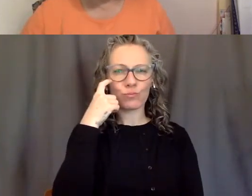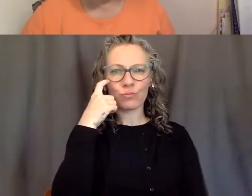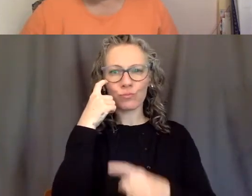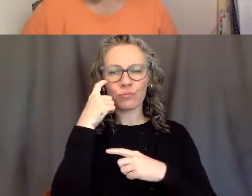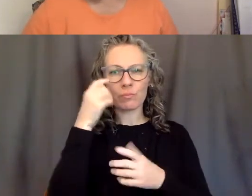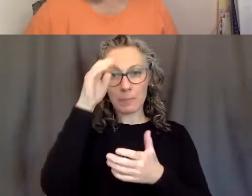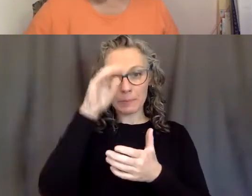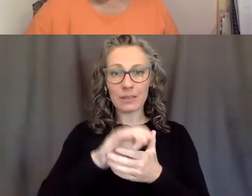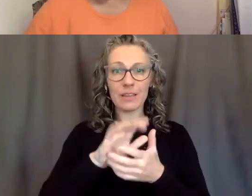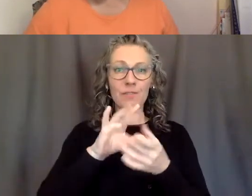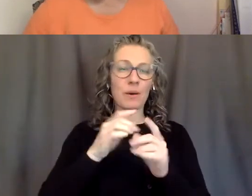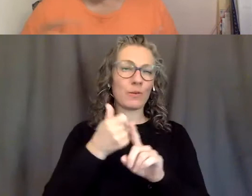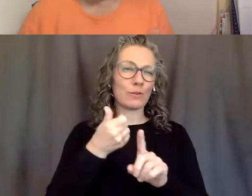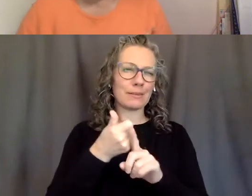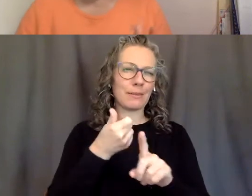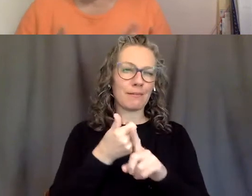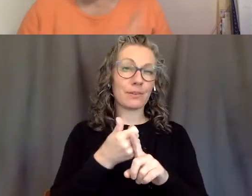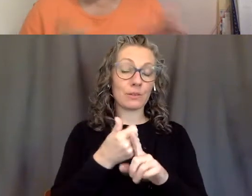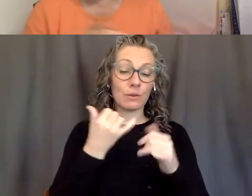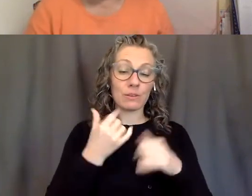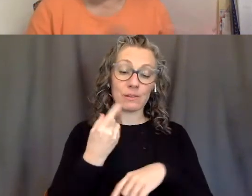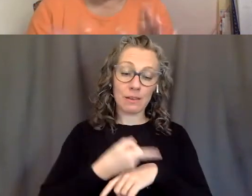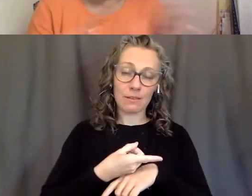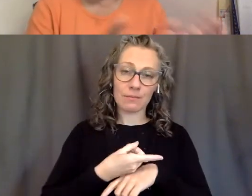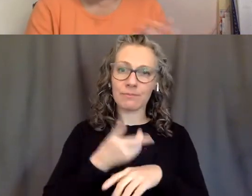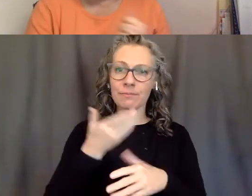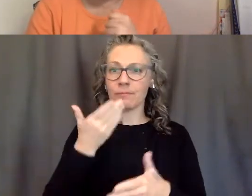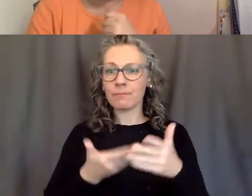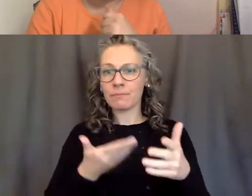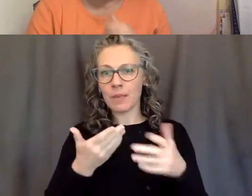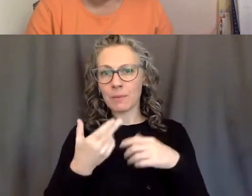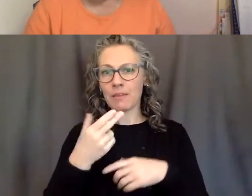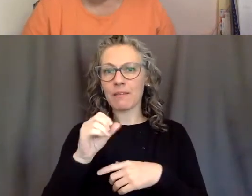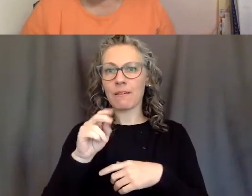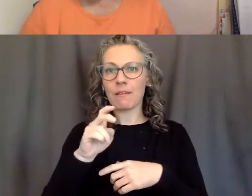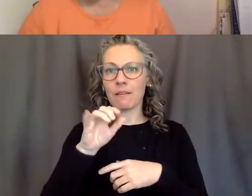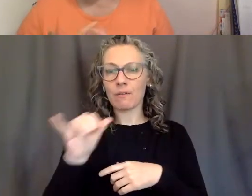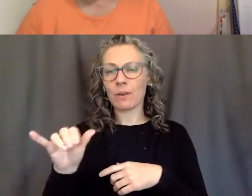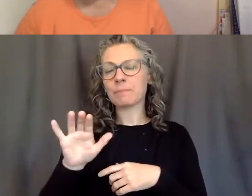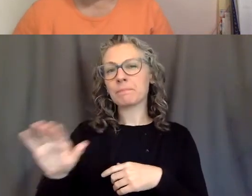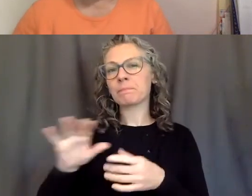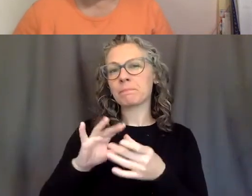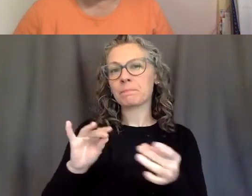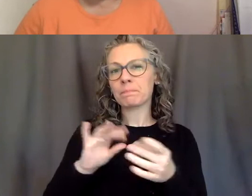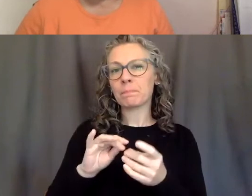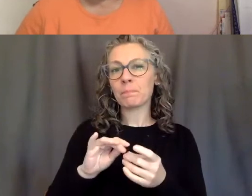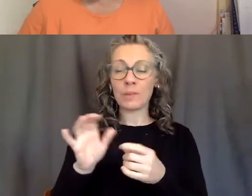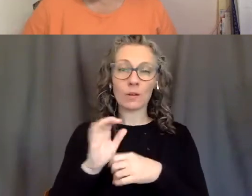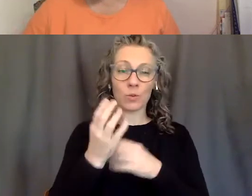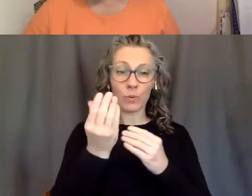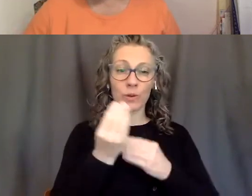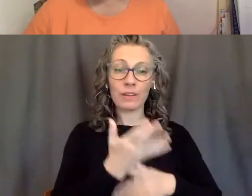self-belief, right? So today, maybe what Henry was saying, or I also want you to know that